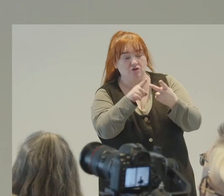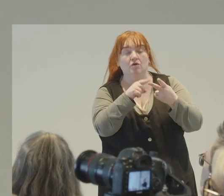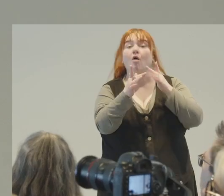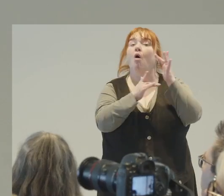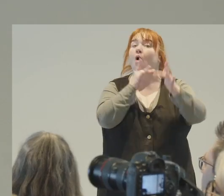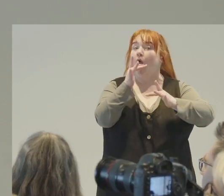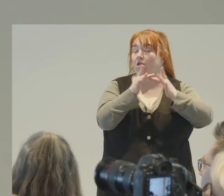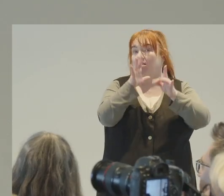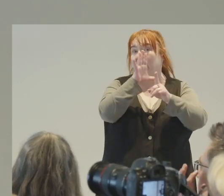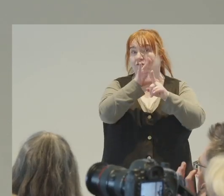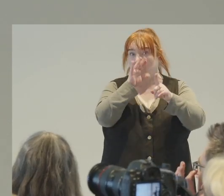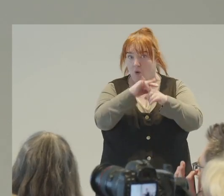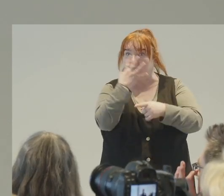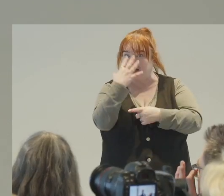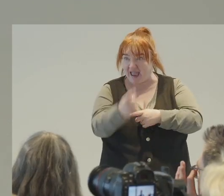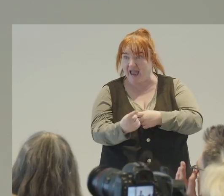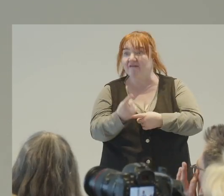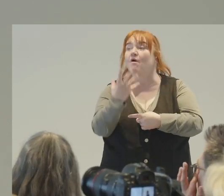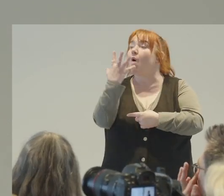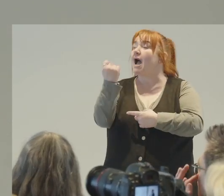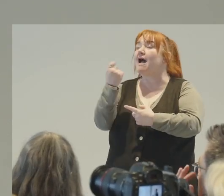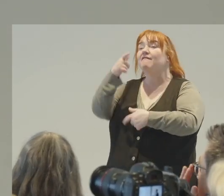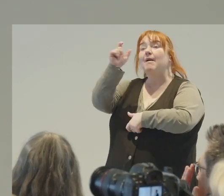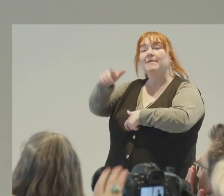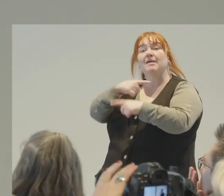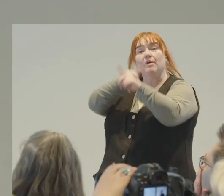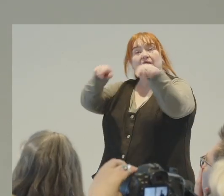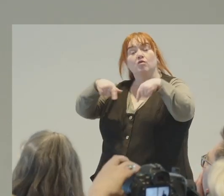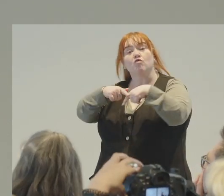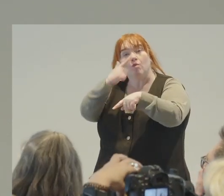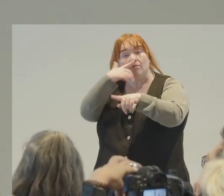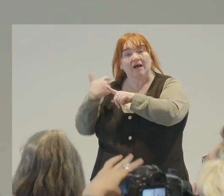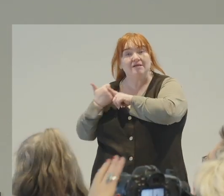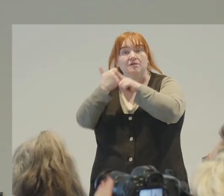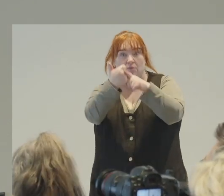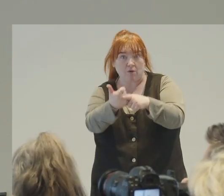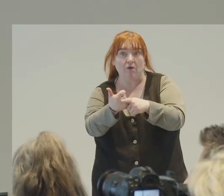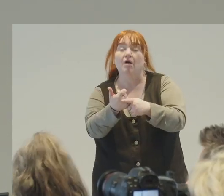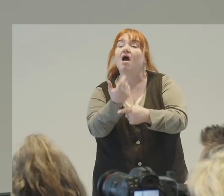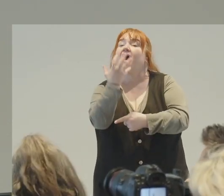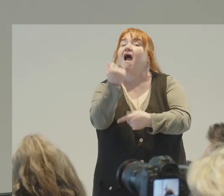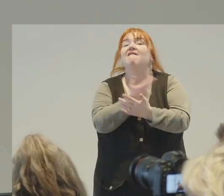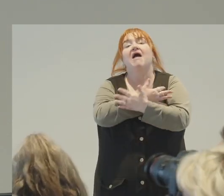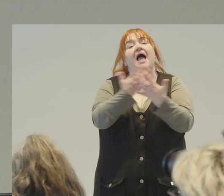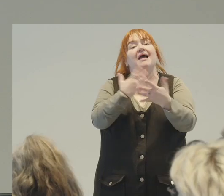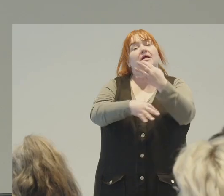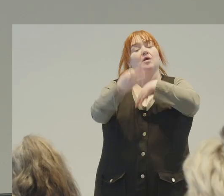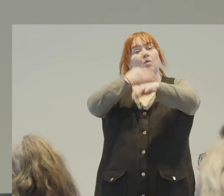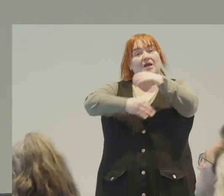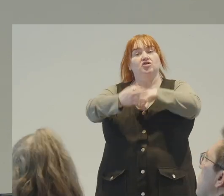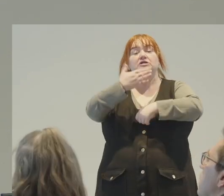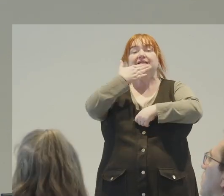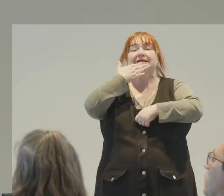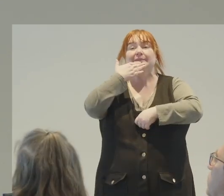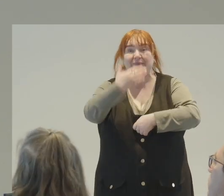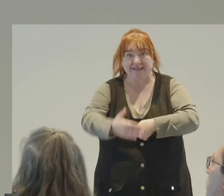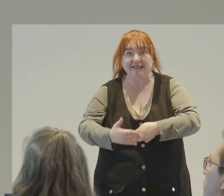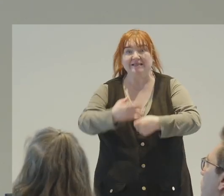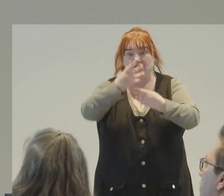you work with might be able to support you with it. And again, if you have questions, put them in the chat, put your email in, we'll try to follow up